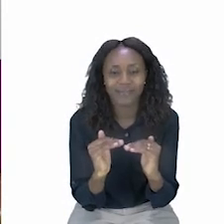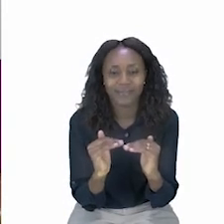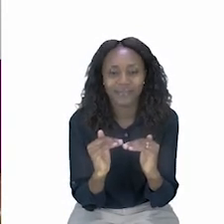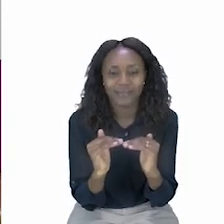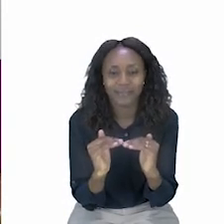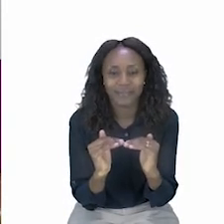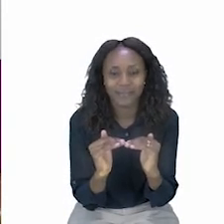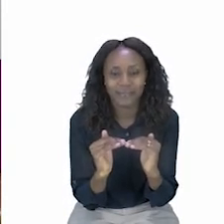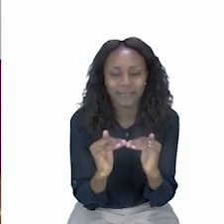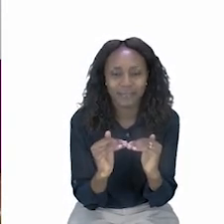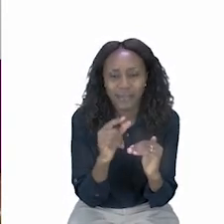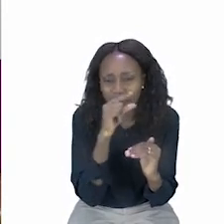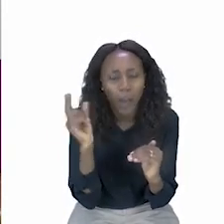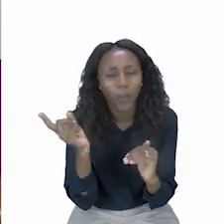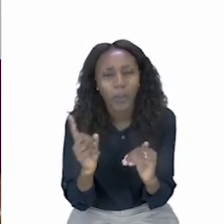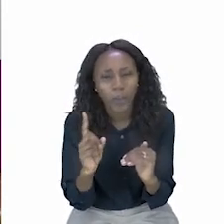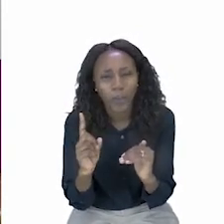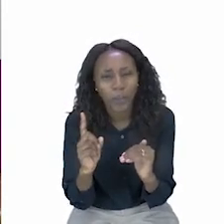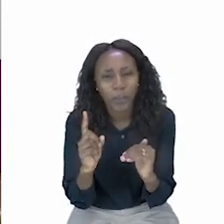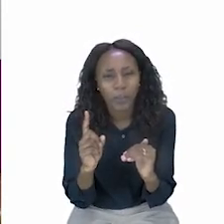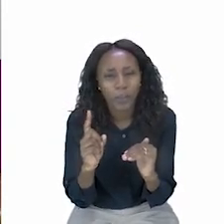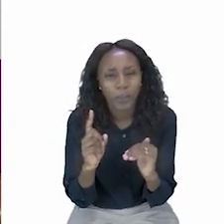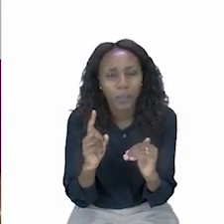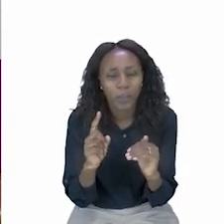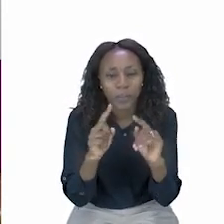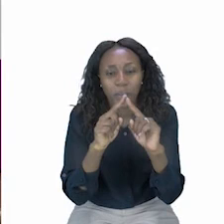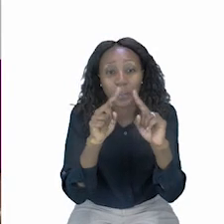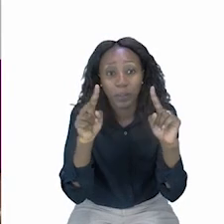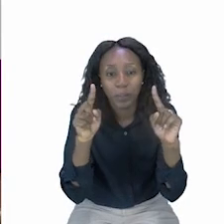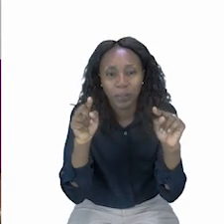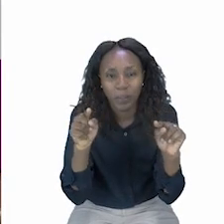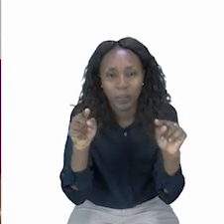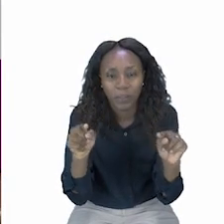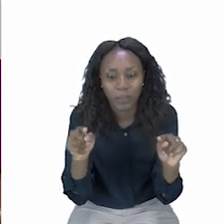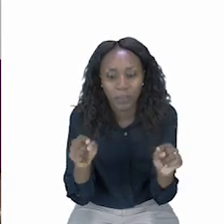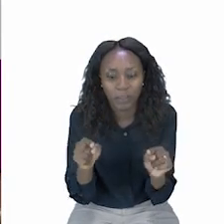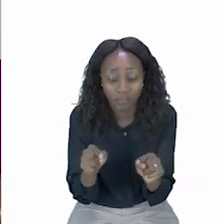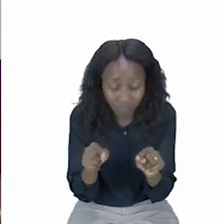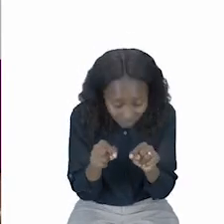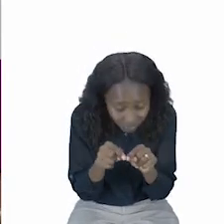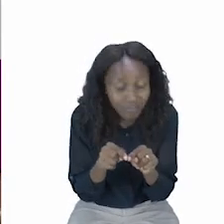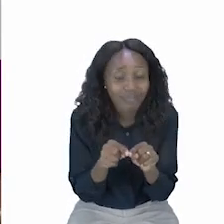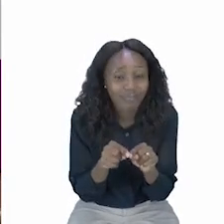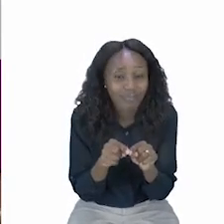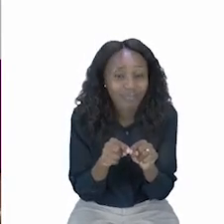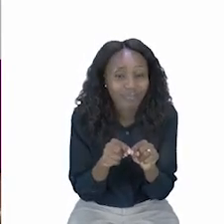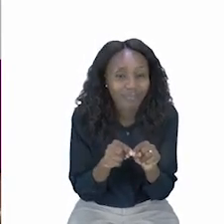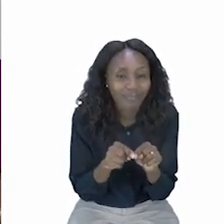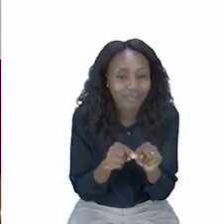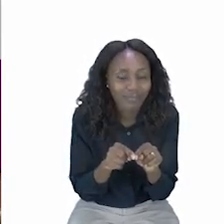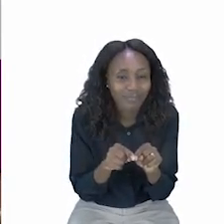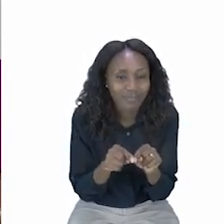have is called a heptagon. Everybody, let's say